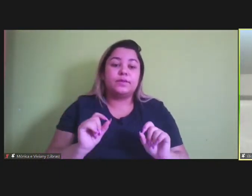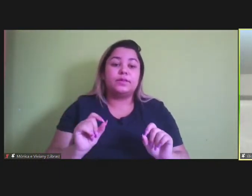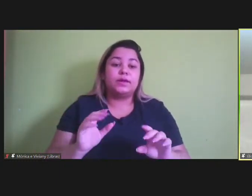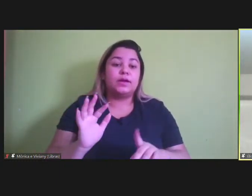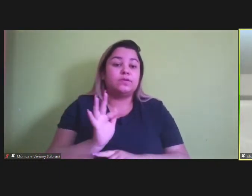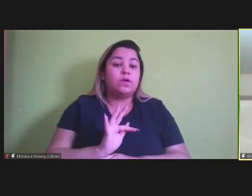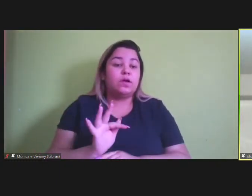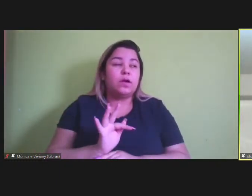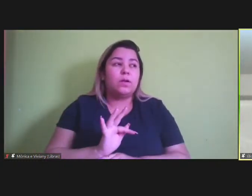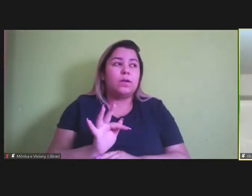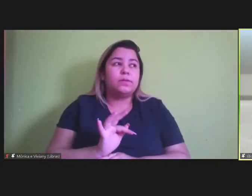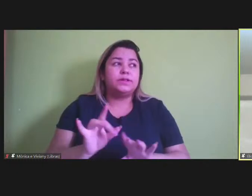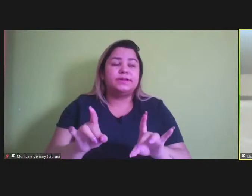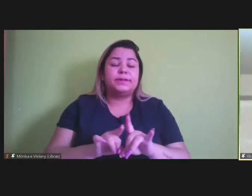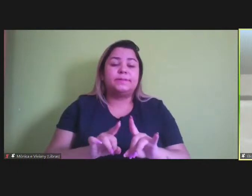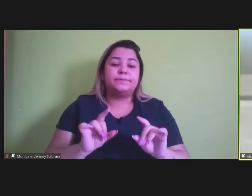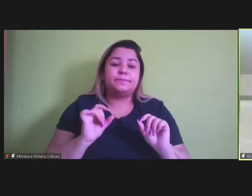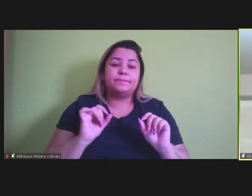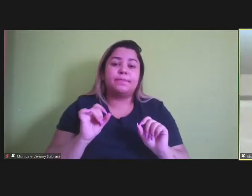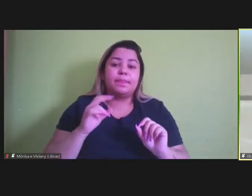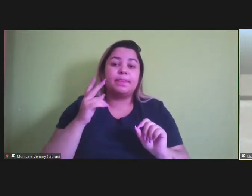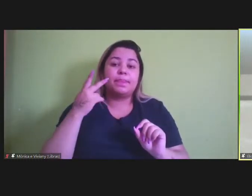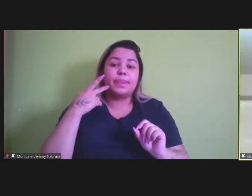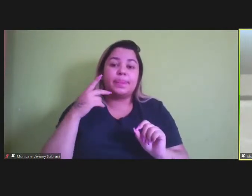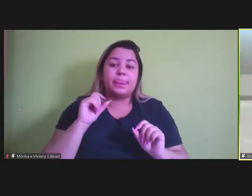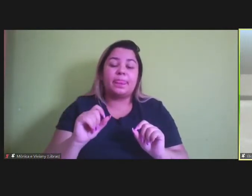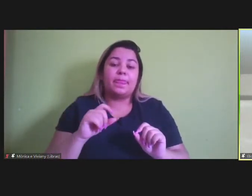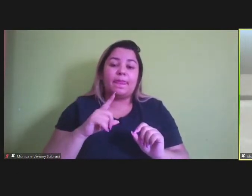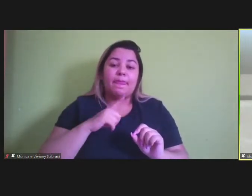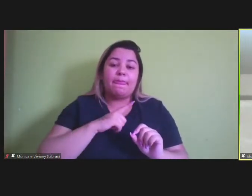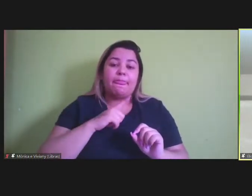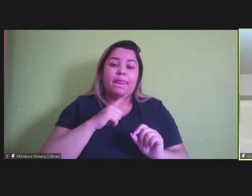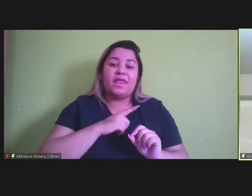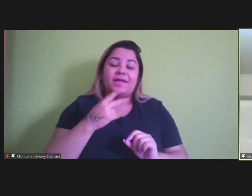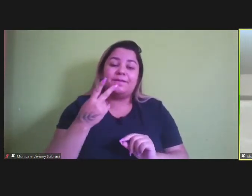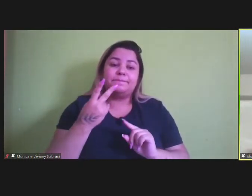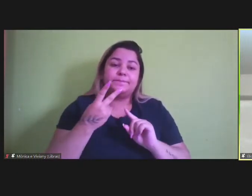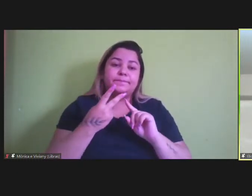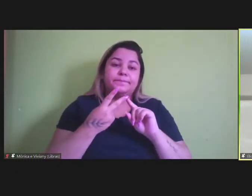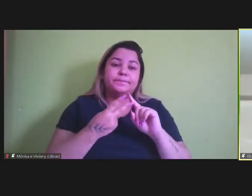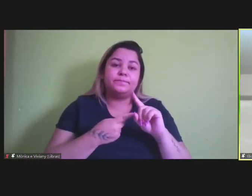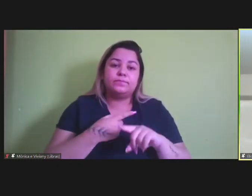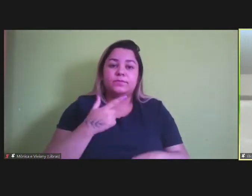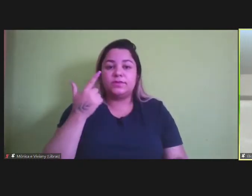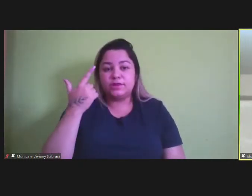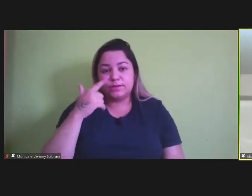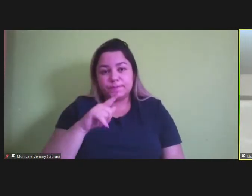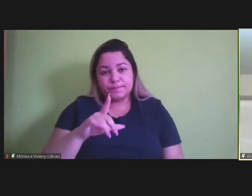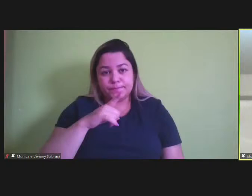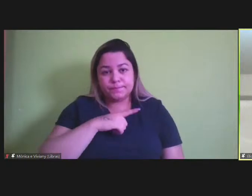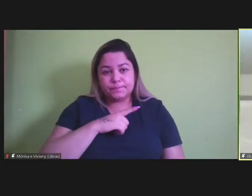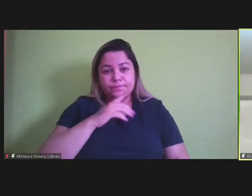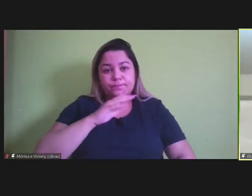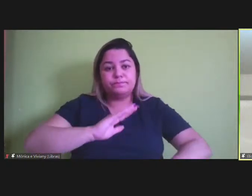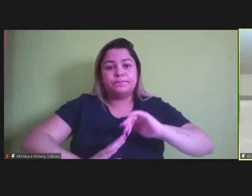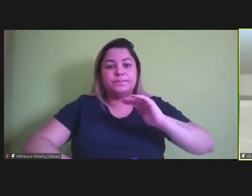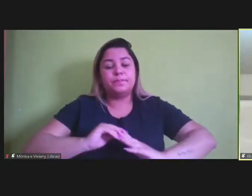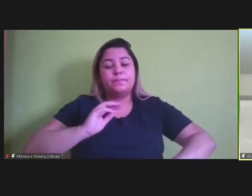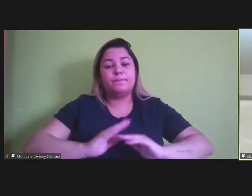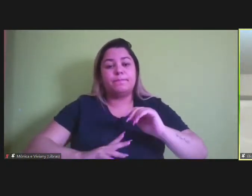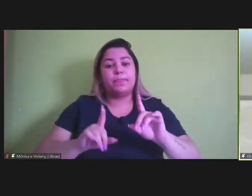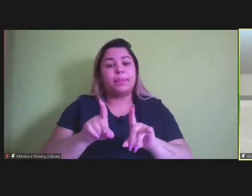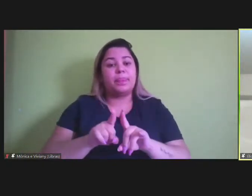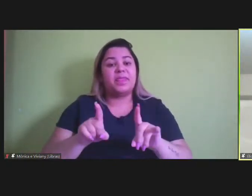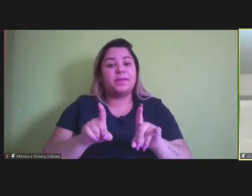healthcare, in its formation in primary healthcare, but for such, it is necessary to have two other components: that you have a